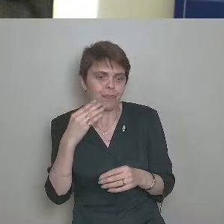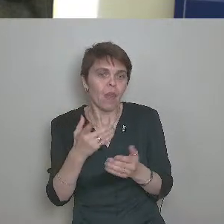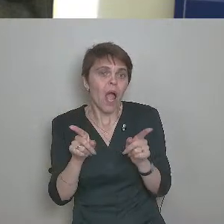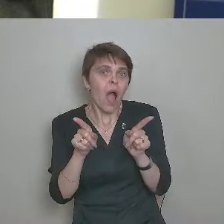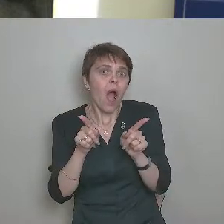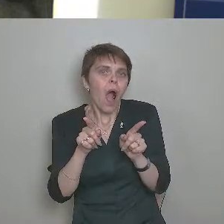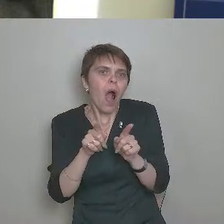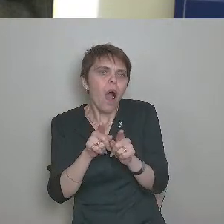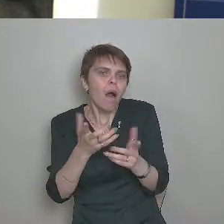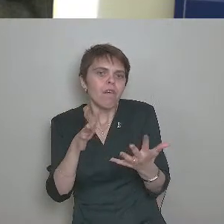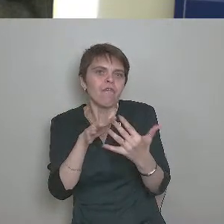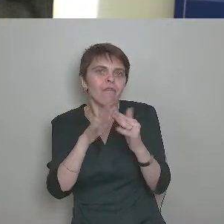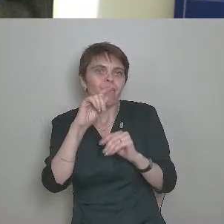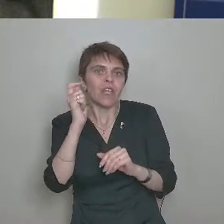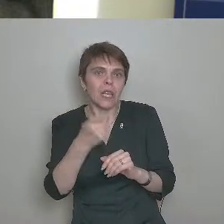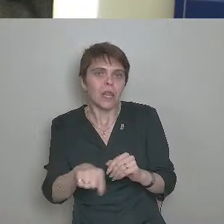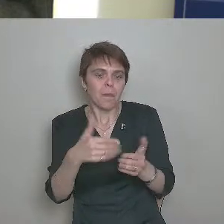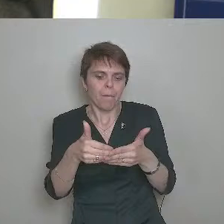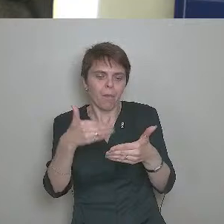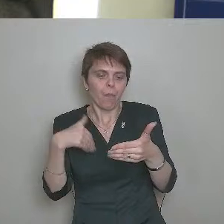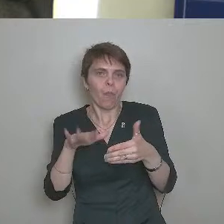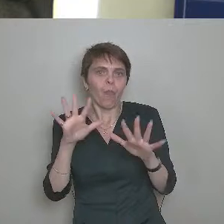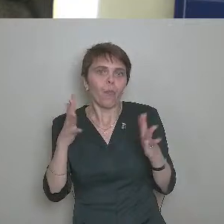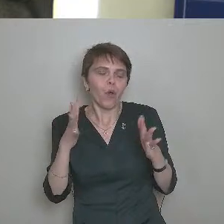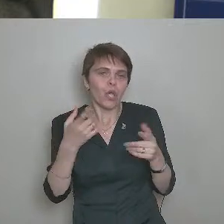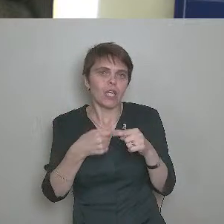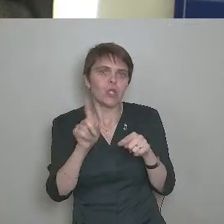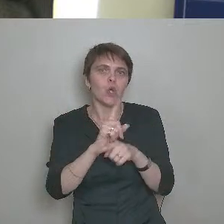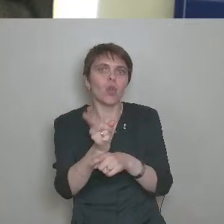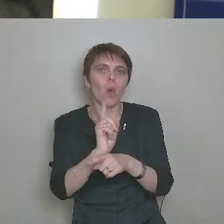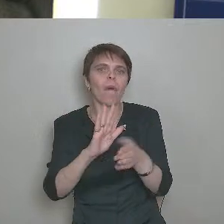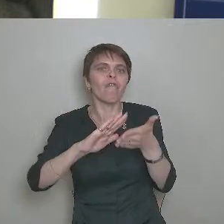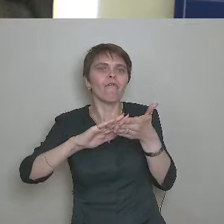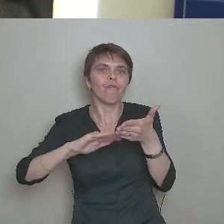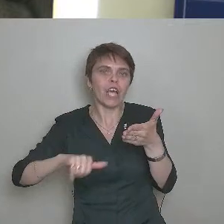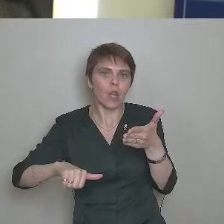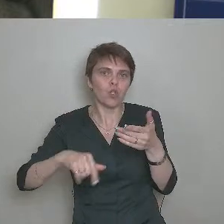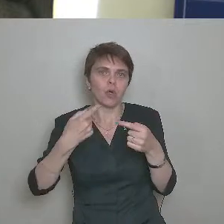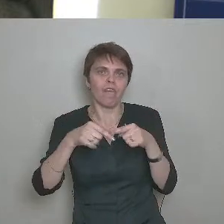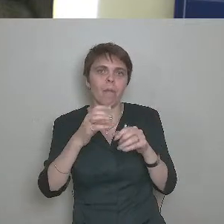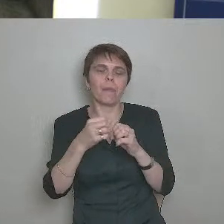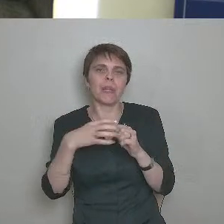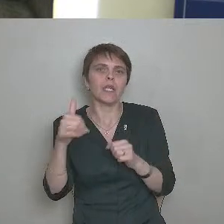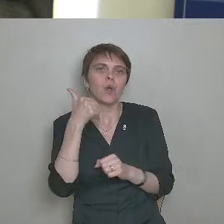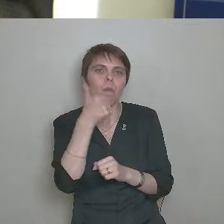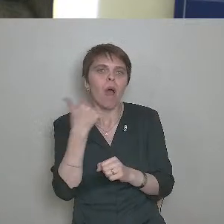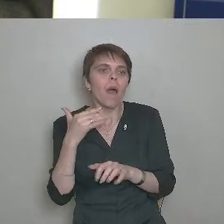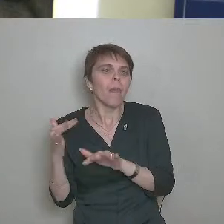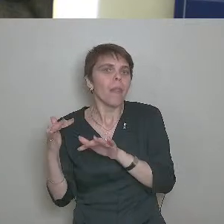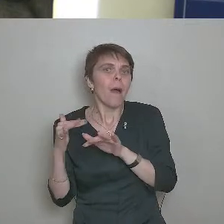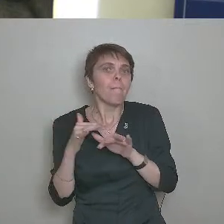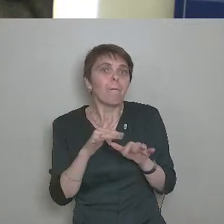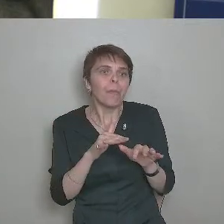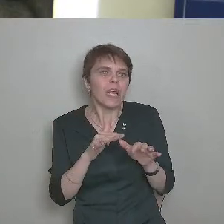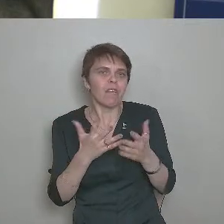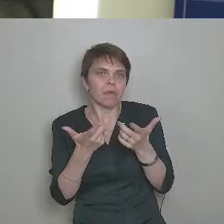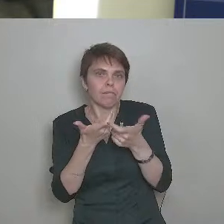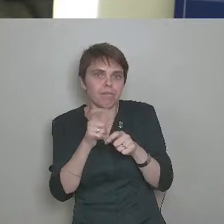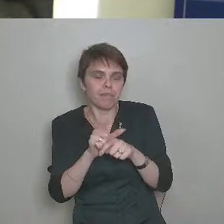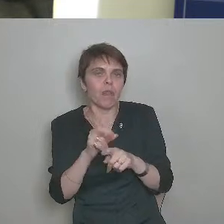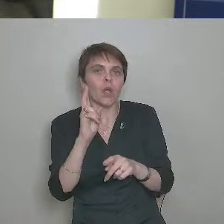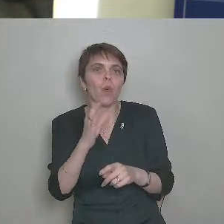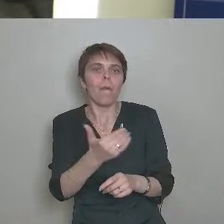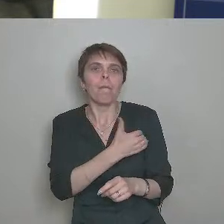forces. With the beginning of war and all the events that started in 2014, this provision was